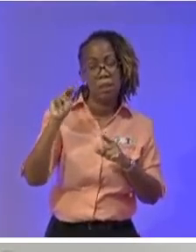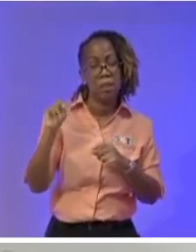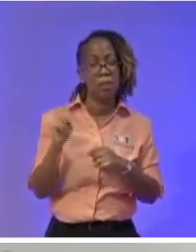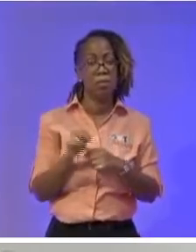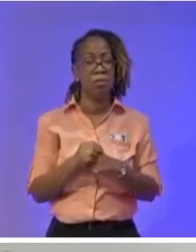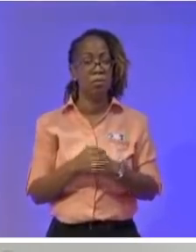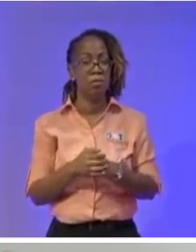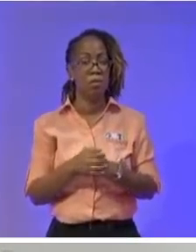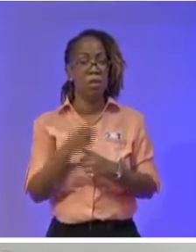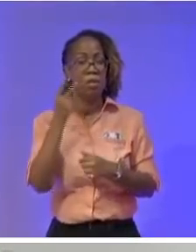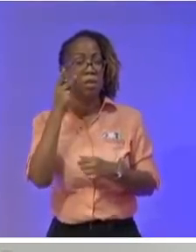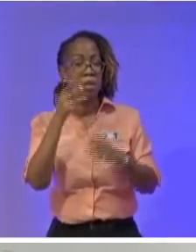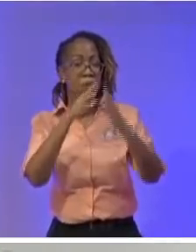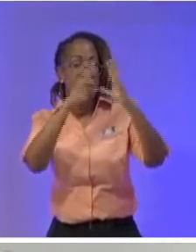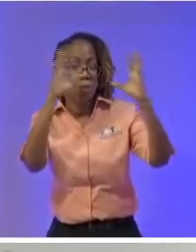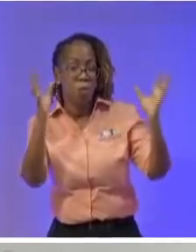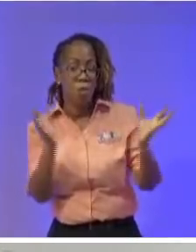world,